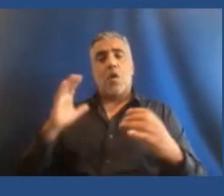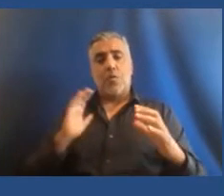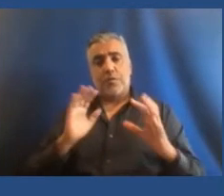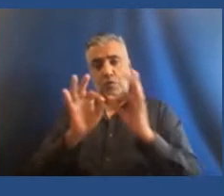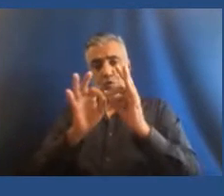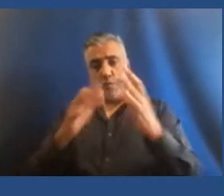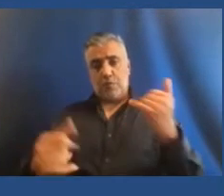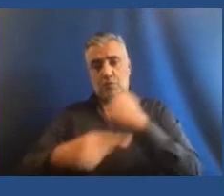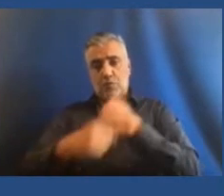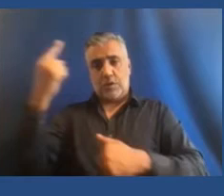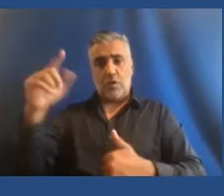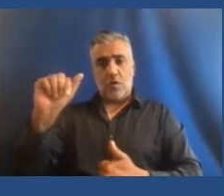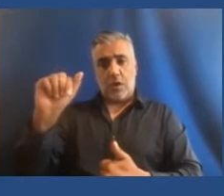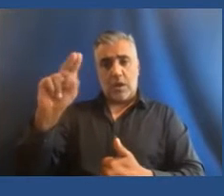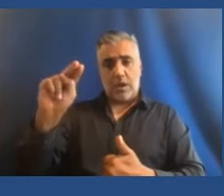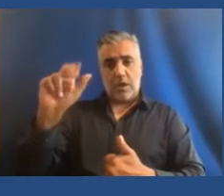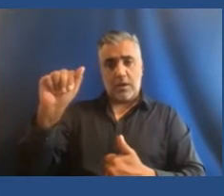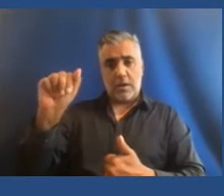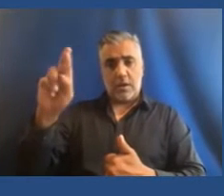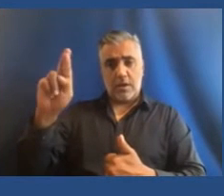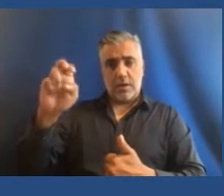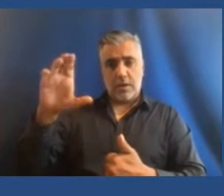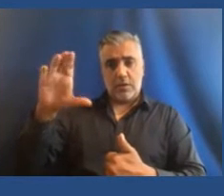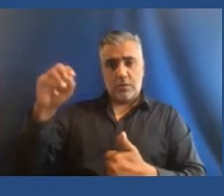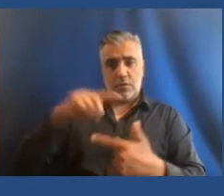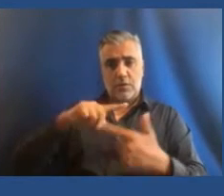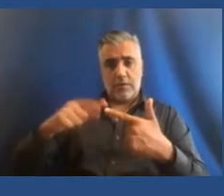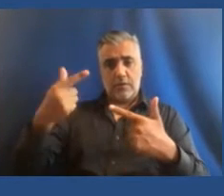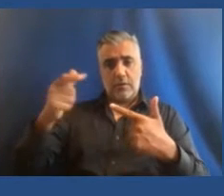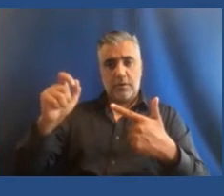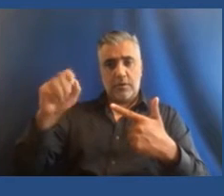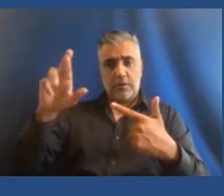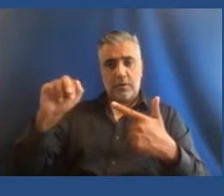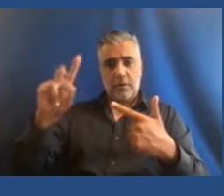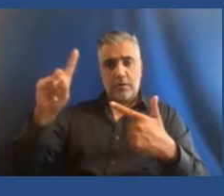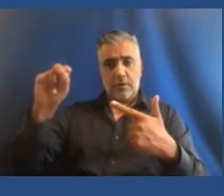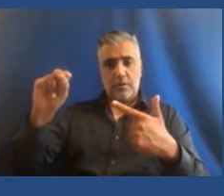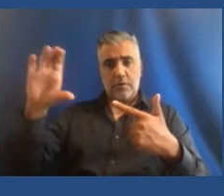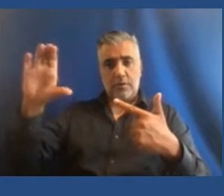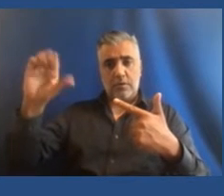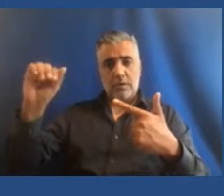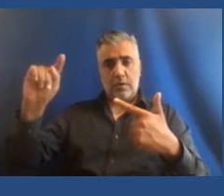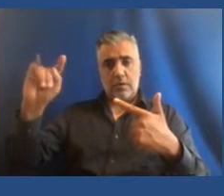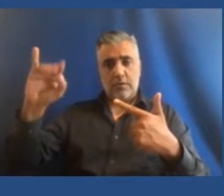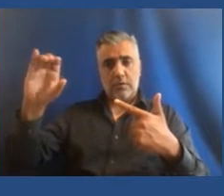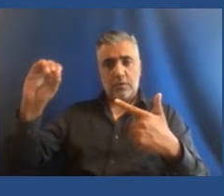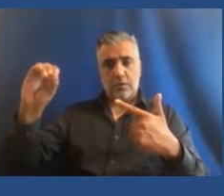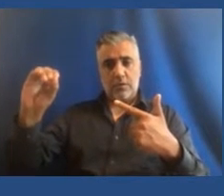missa.